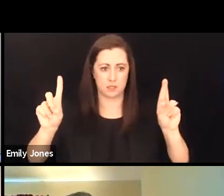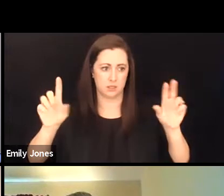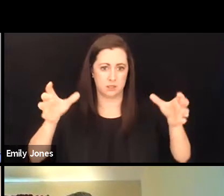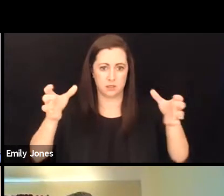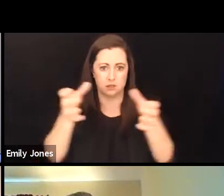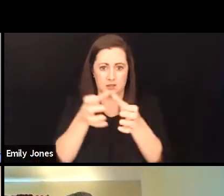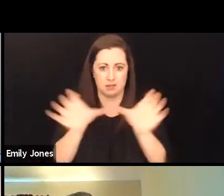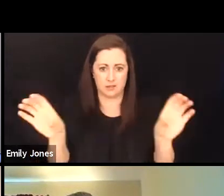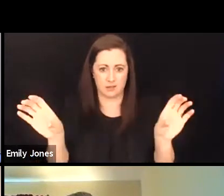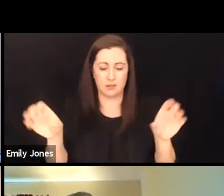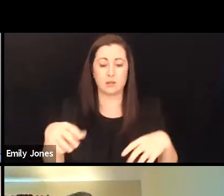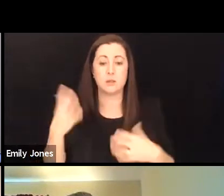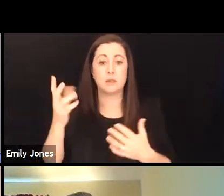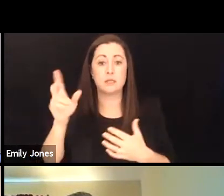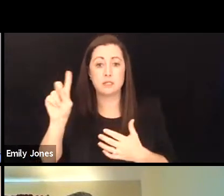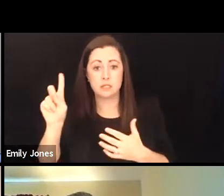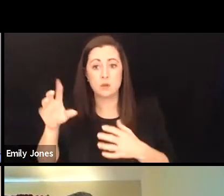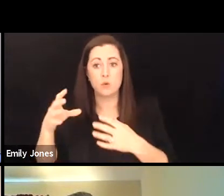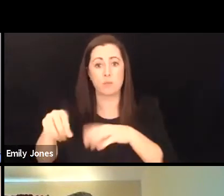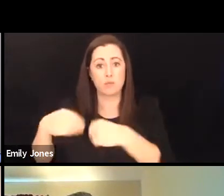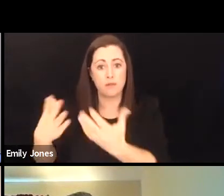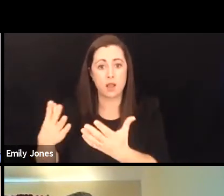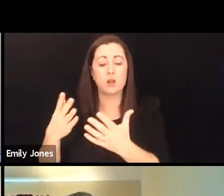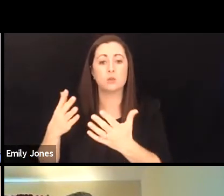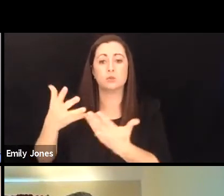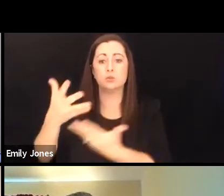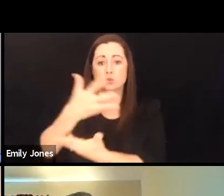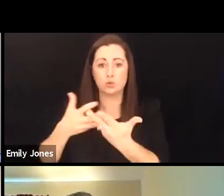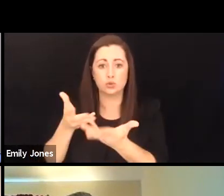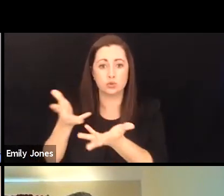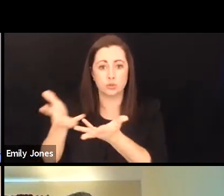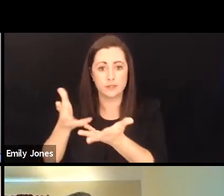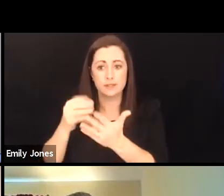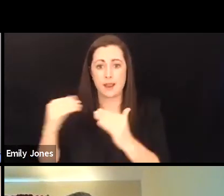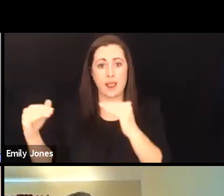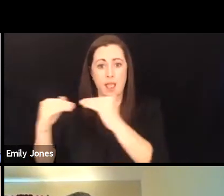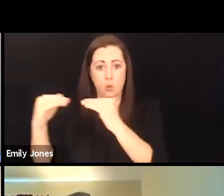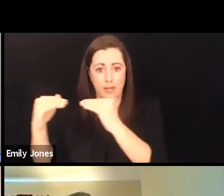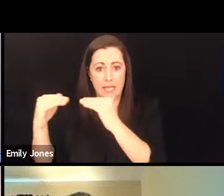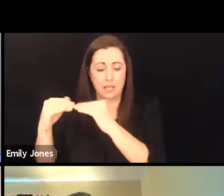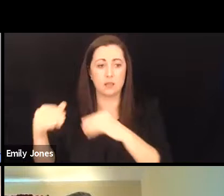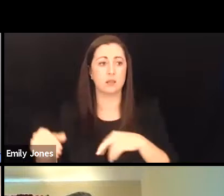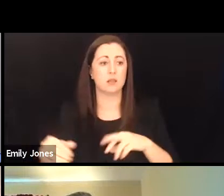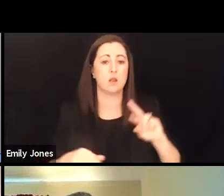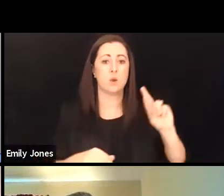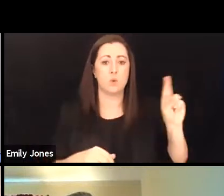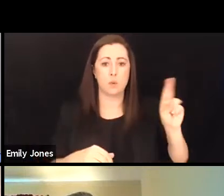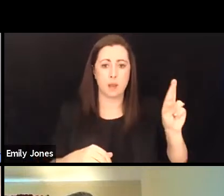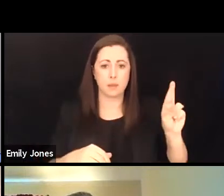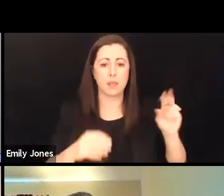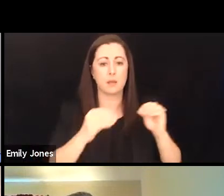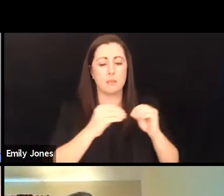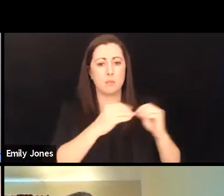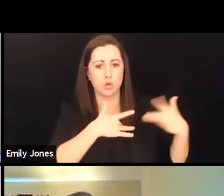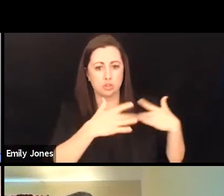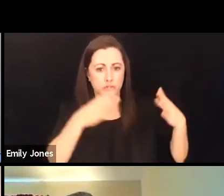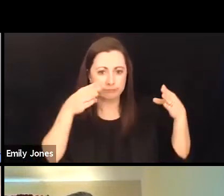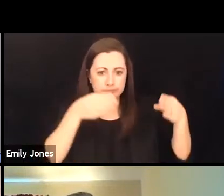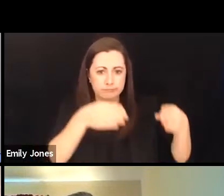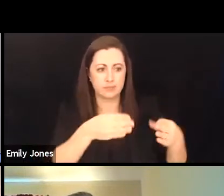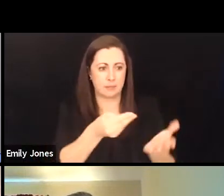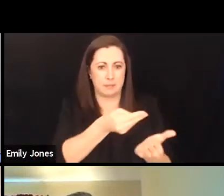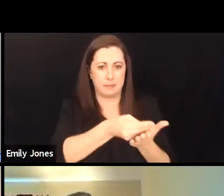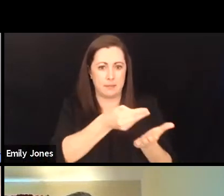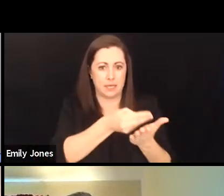social services and equity. And so this does that. Republicans may be especially concerned about